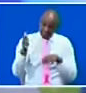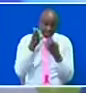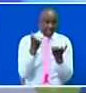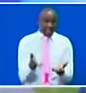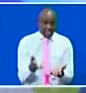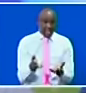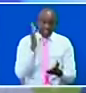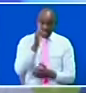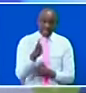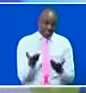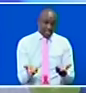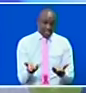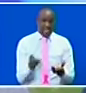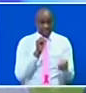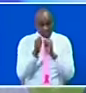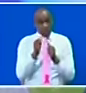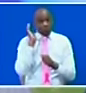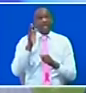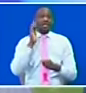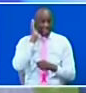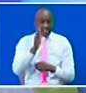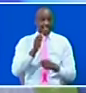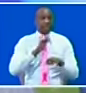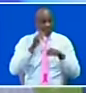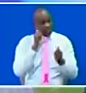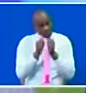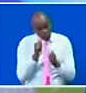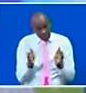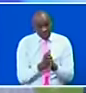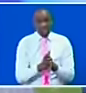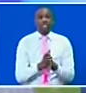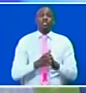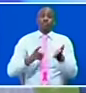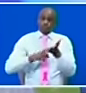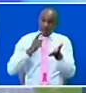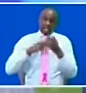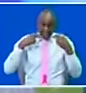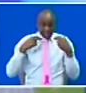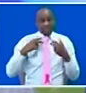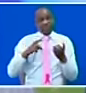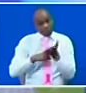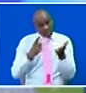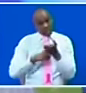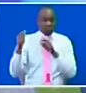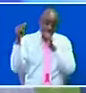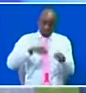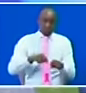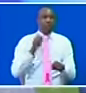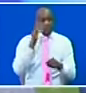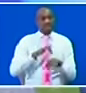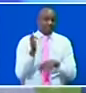affected directly include sports, tourism, and even the hotel industry. And these are some of